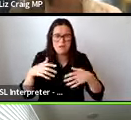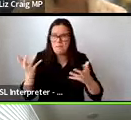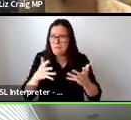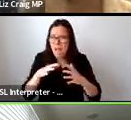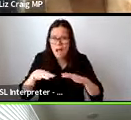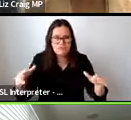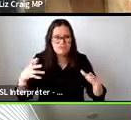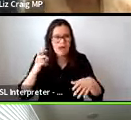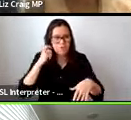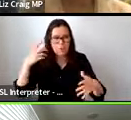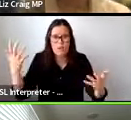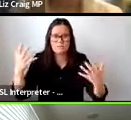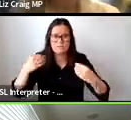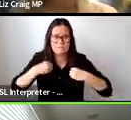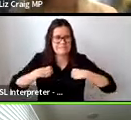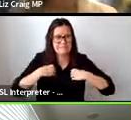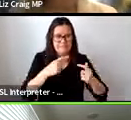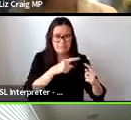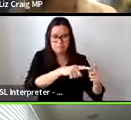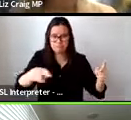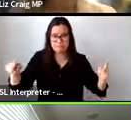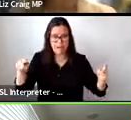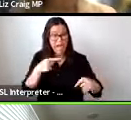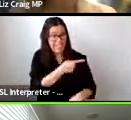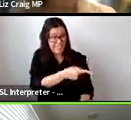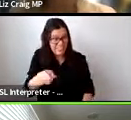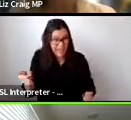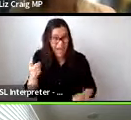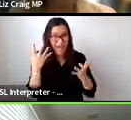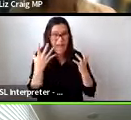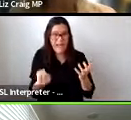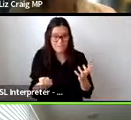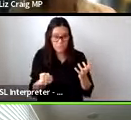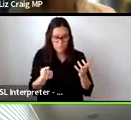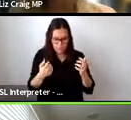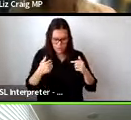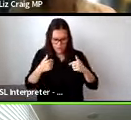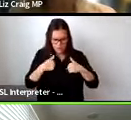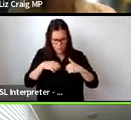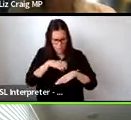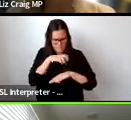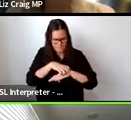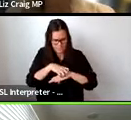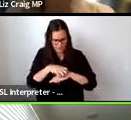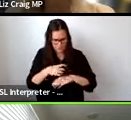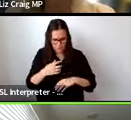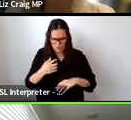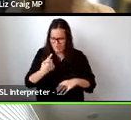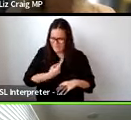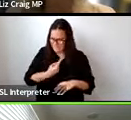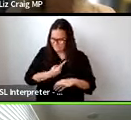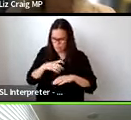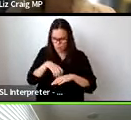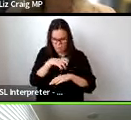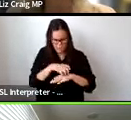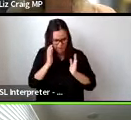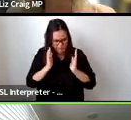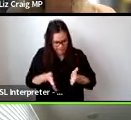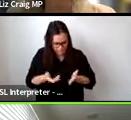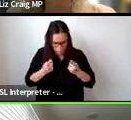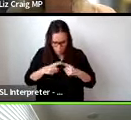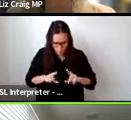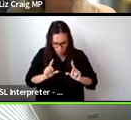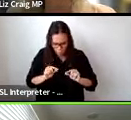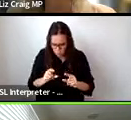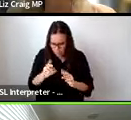the cost of having to each reinvent the accessibility wheel and figure out what they need to do one at a